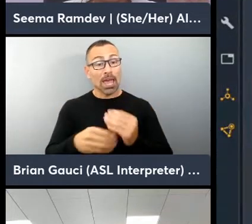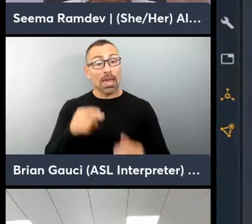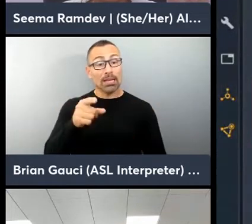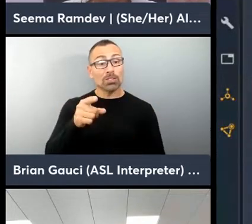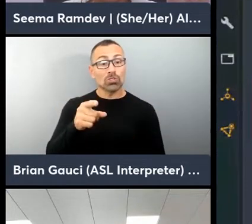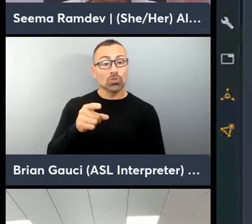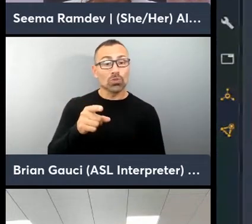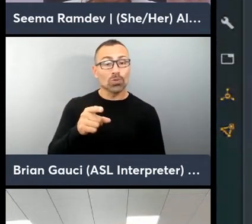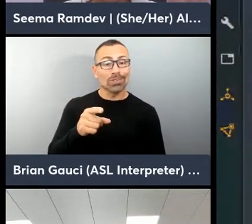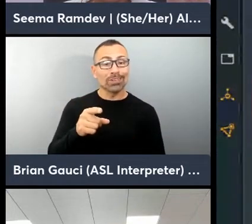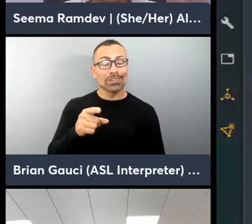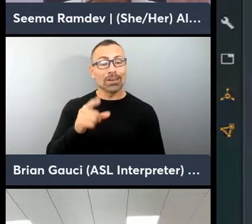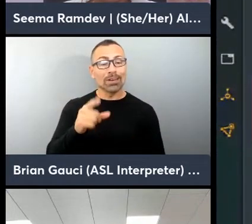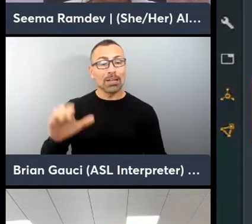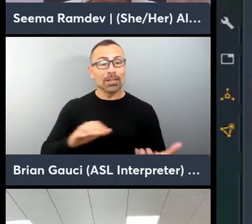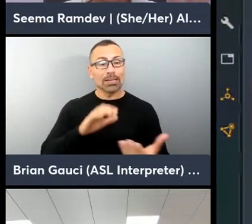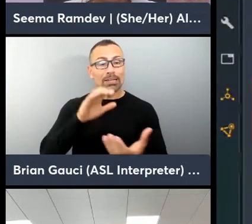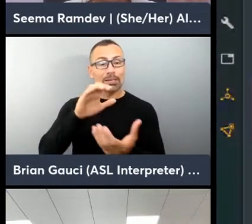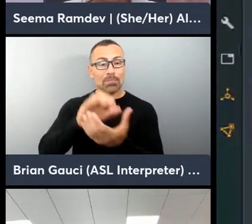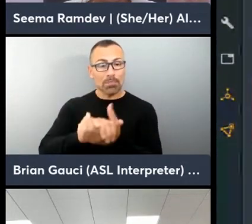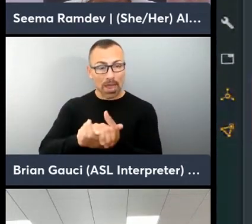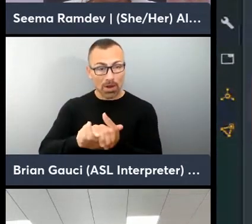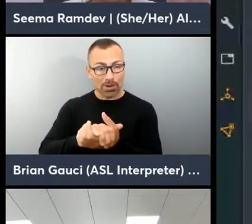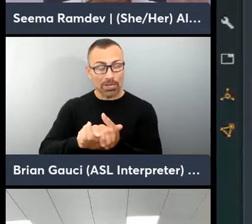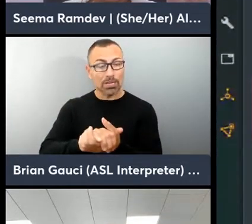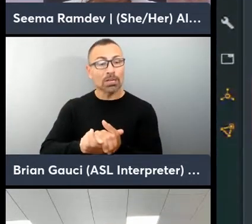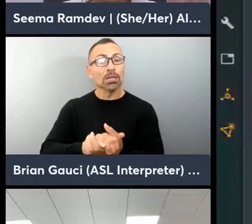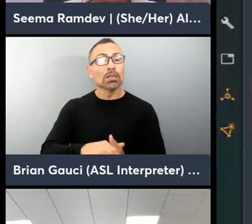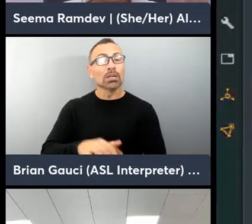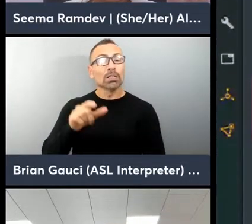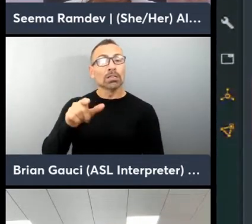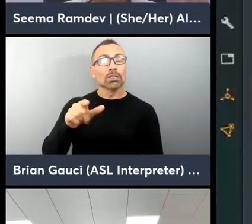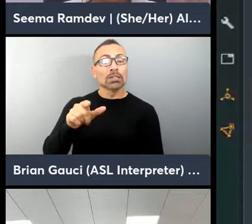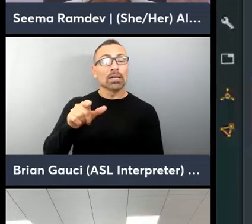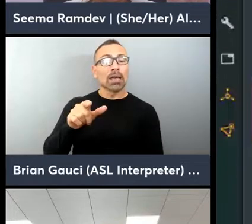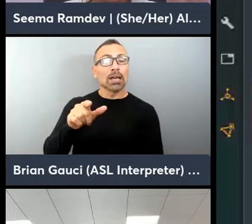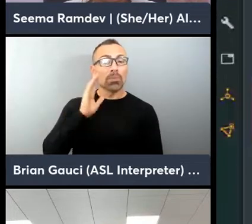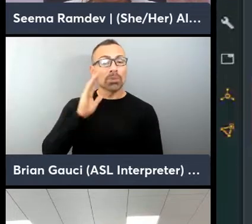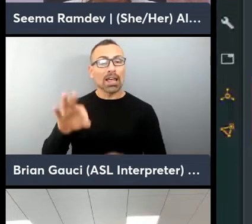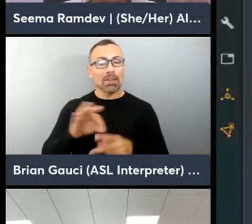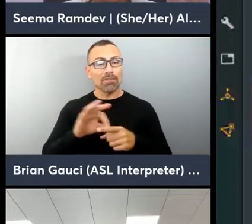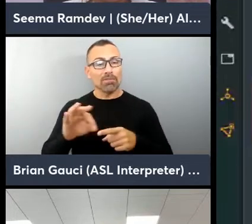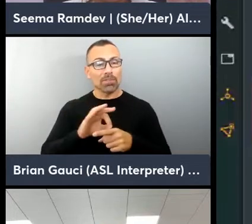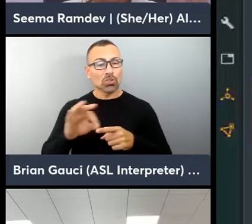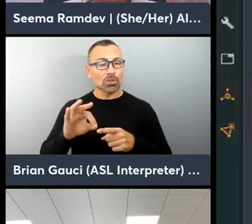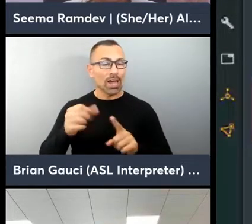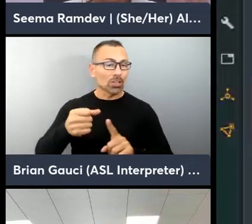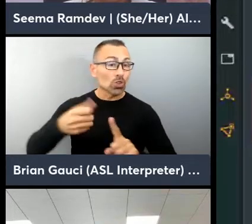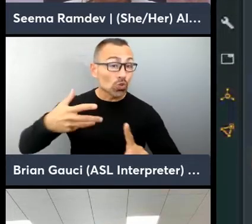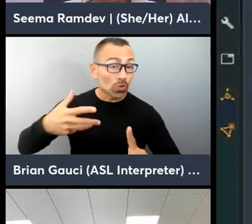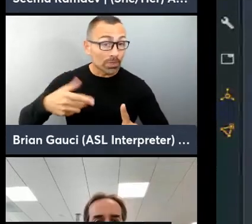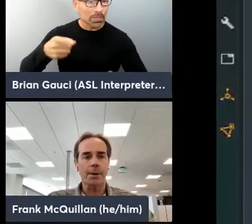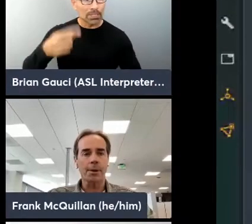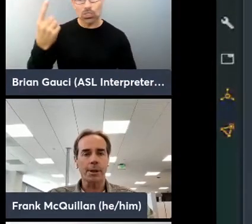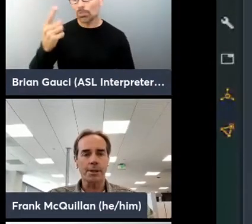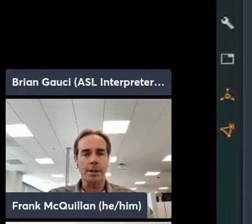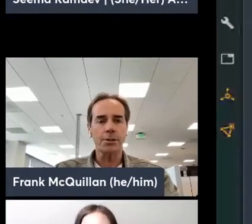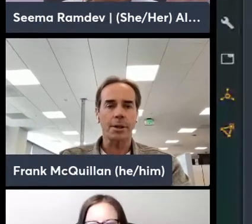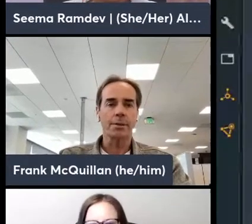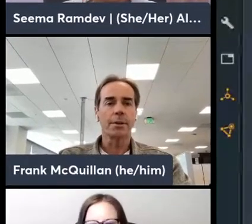married feature a description, and this can be something that's relevant to my enterprise,